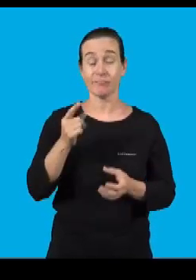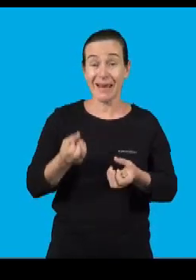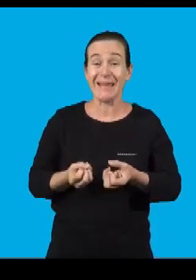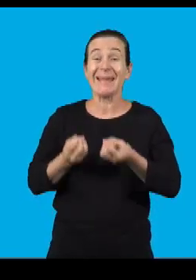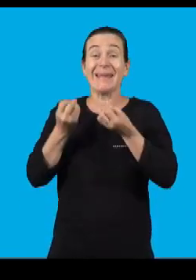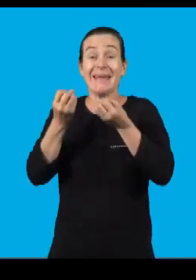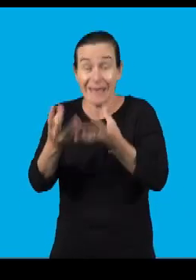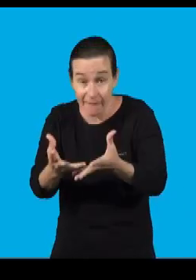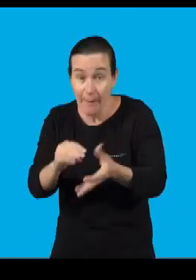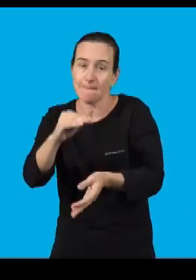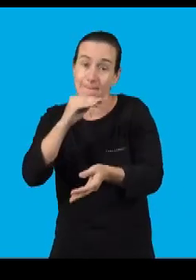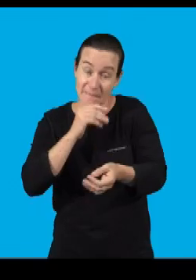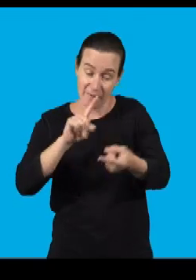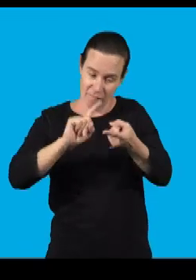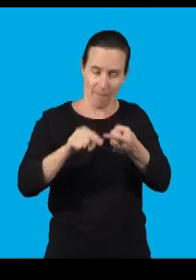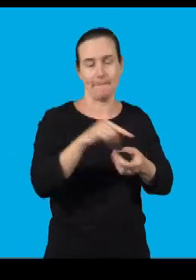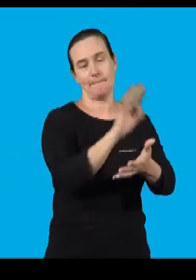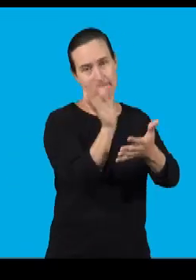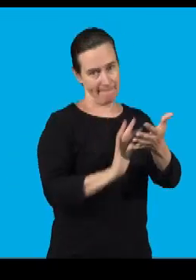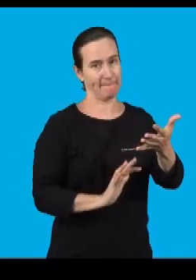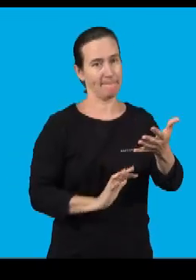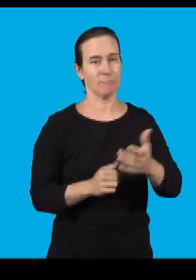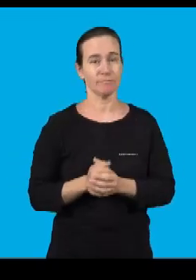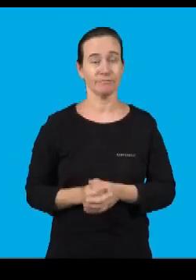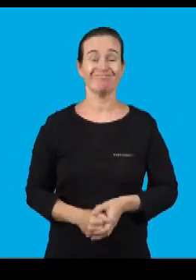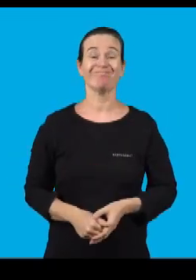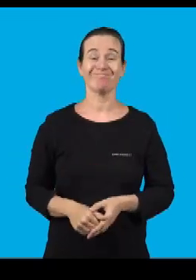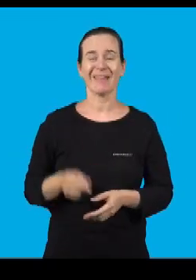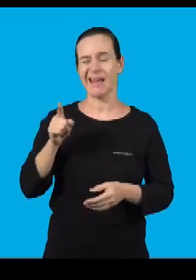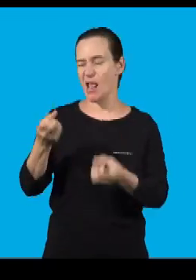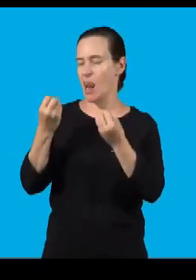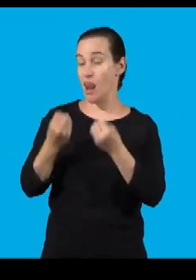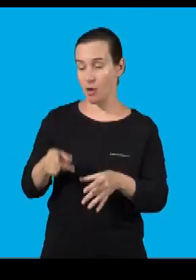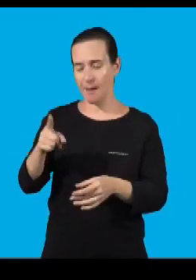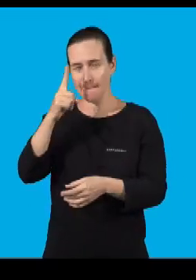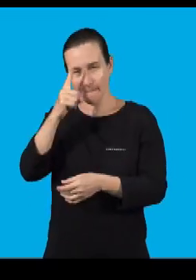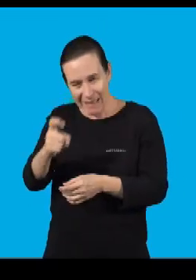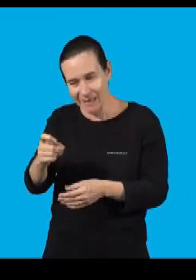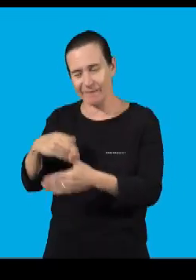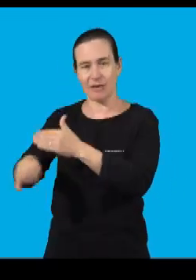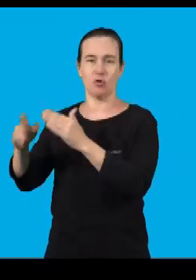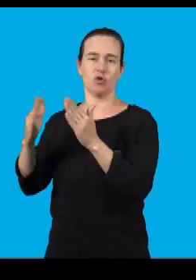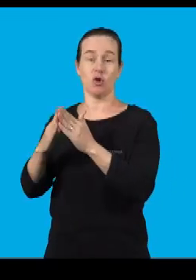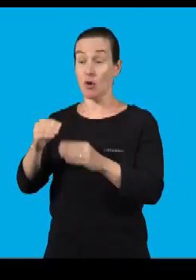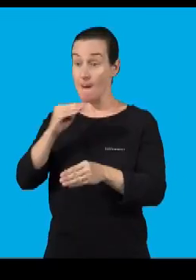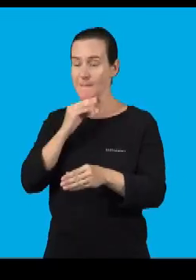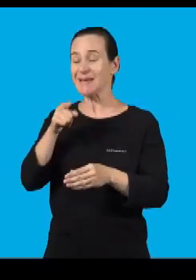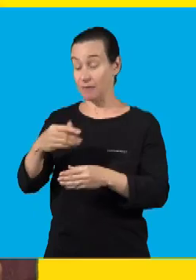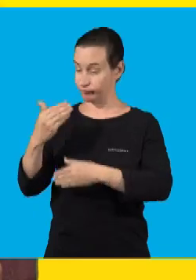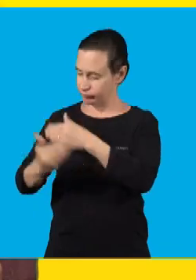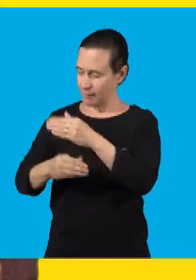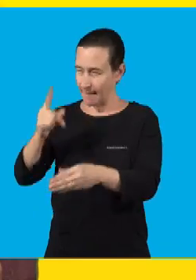will find it in the text. Okay. So he lost his belief in the church, which means he no longer believes that the